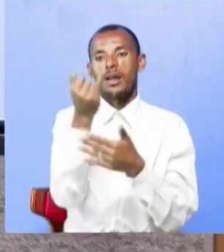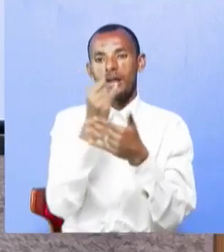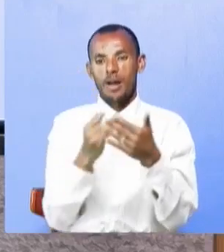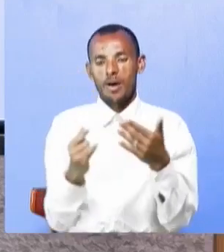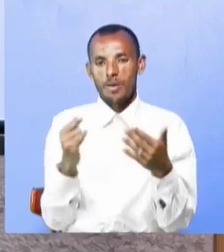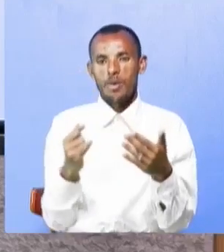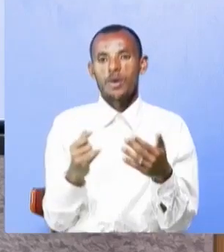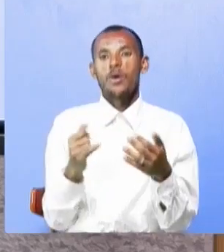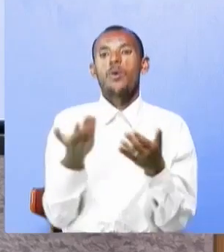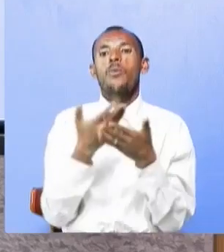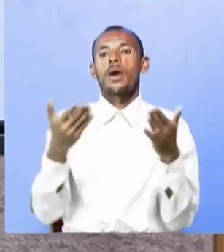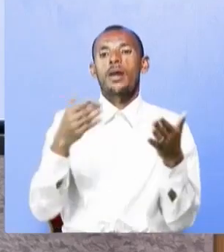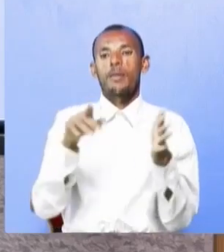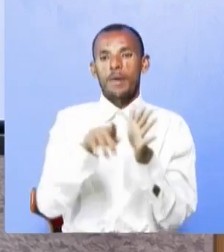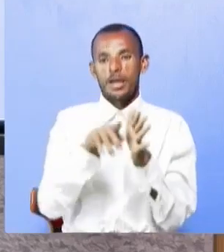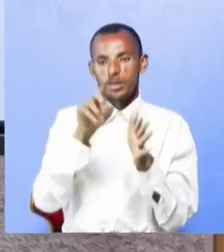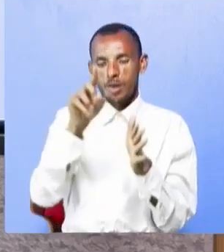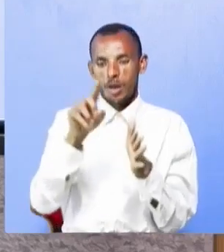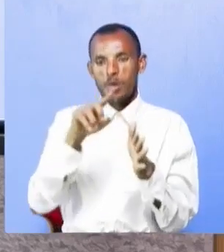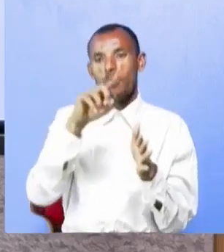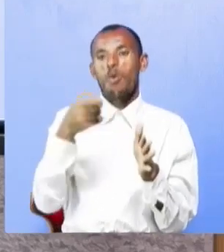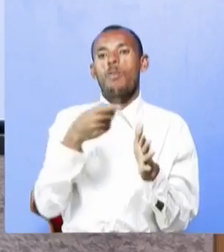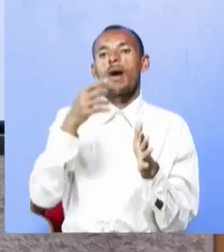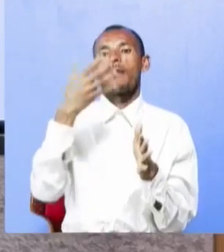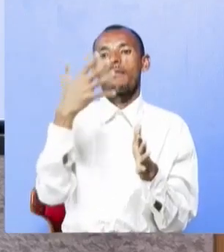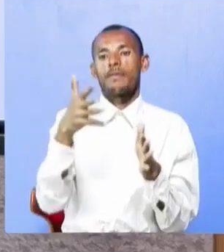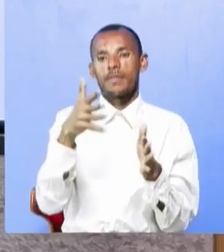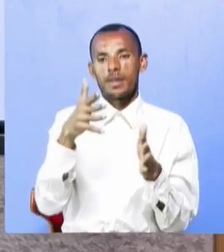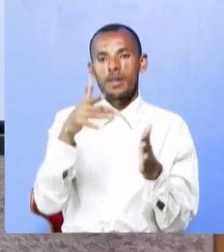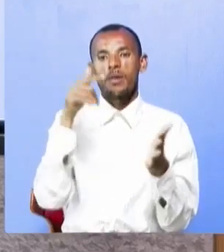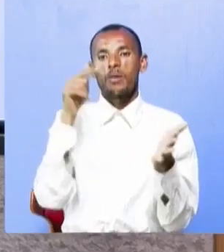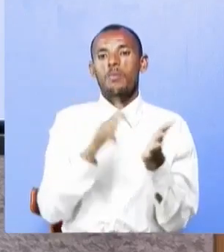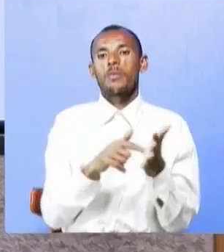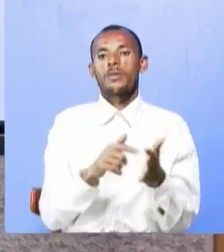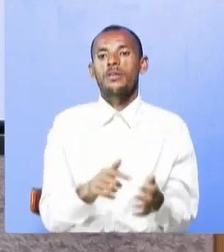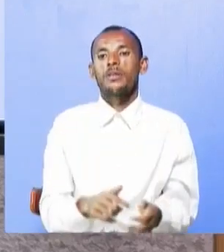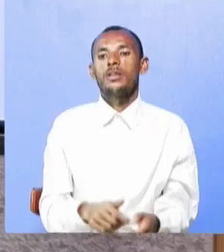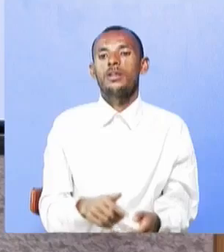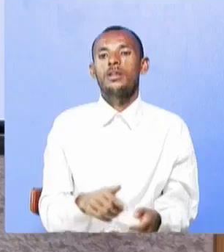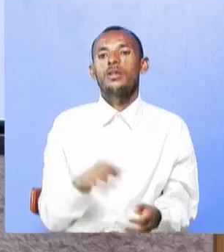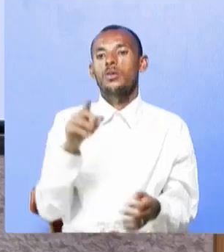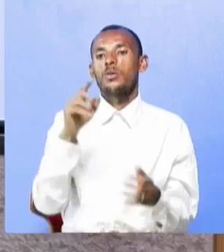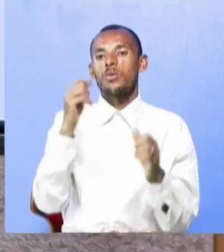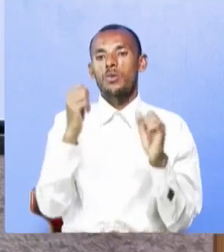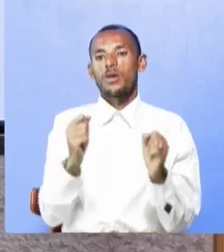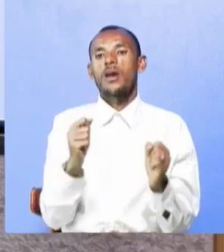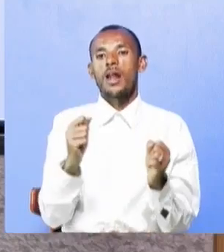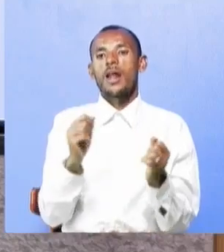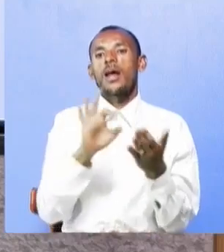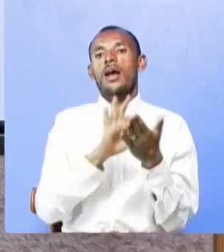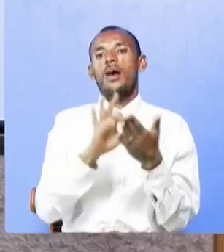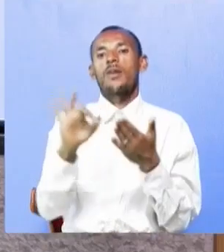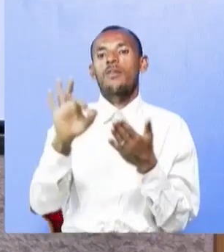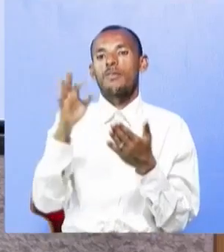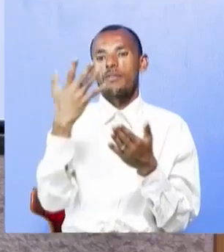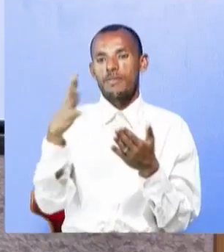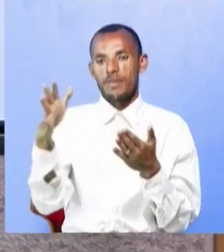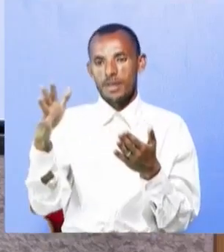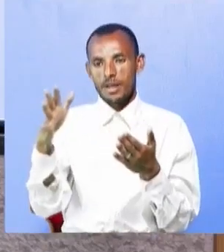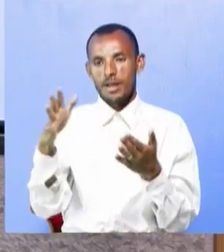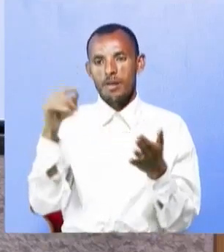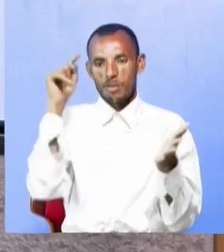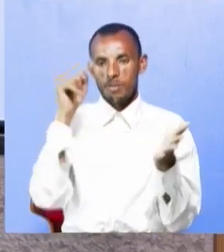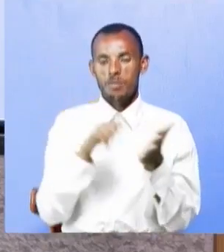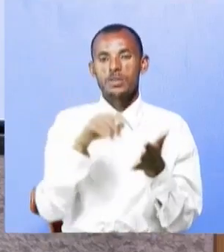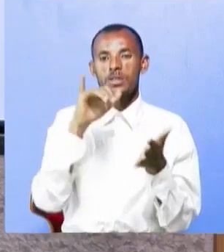determine where minus 1, comma 15 is located, right? You can count 15 and put that